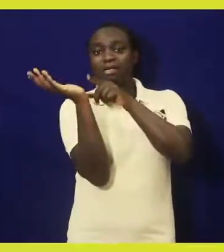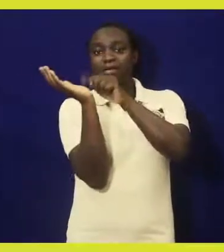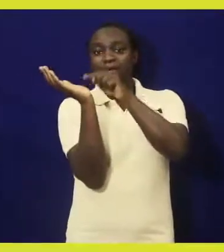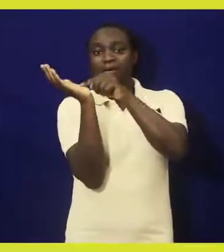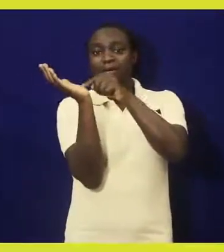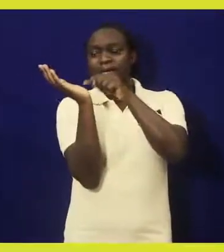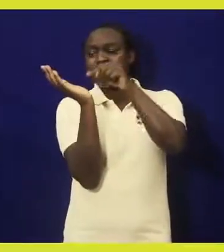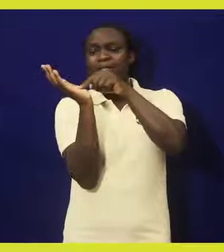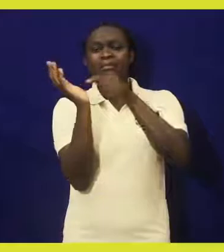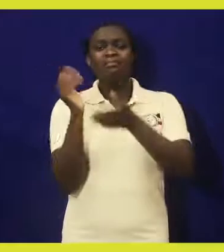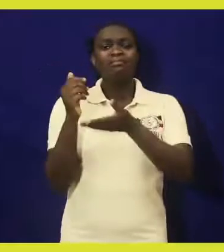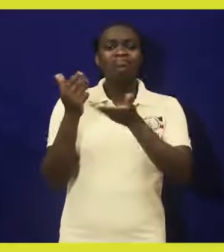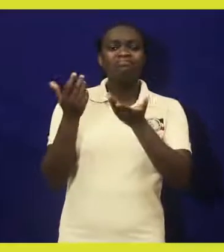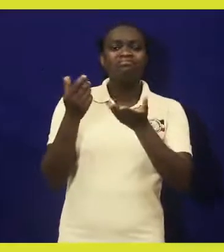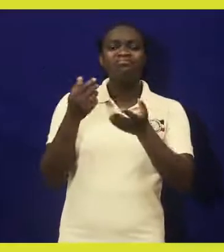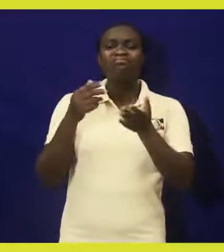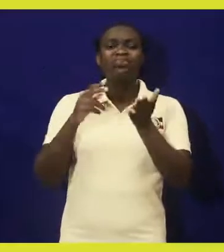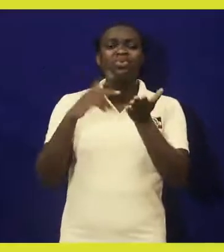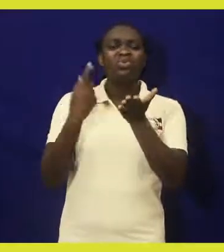we learn?